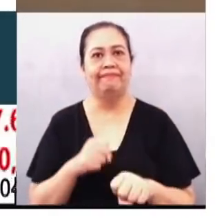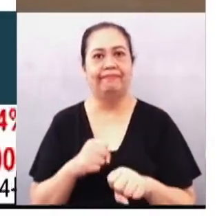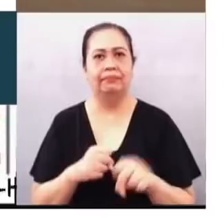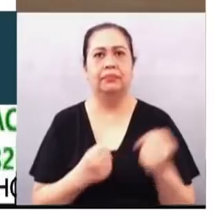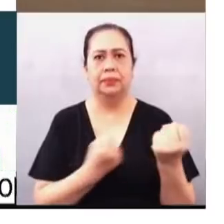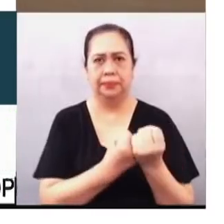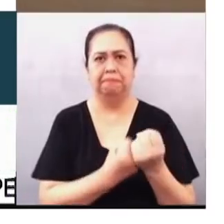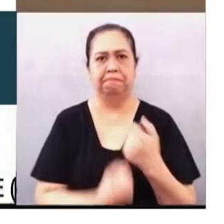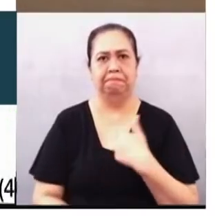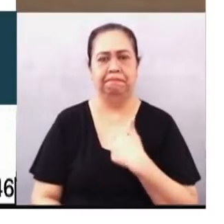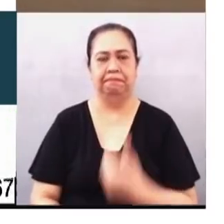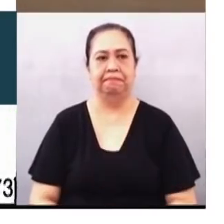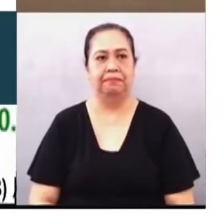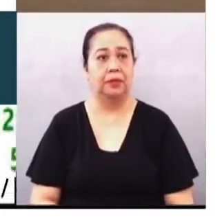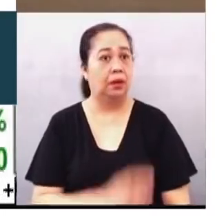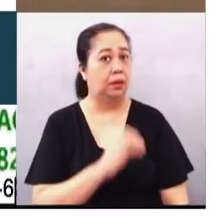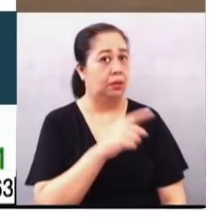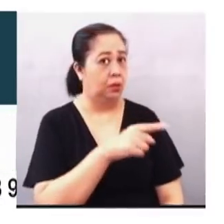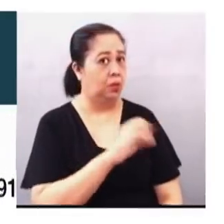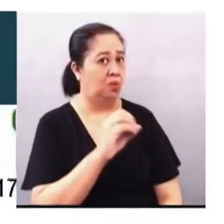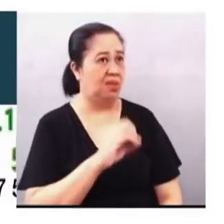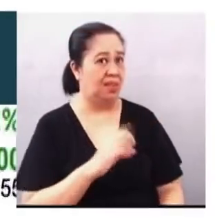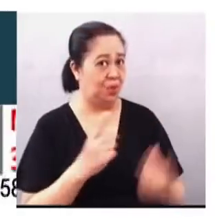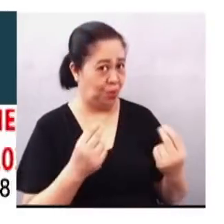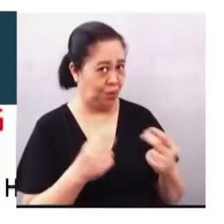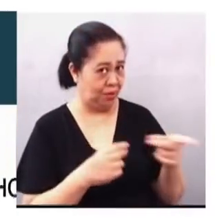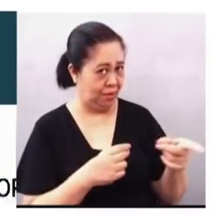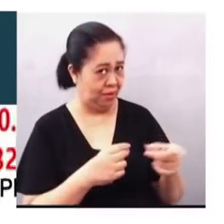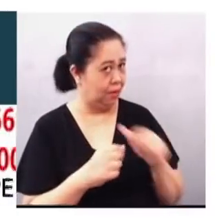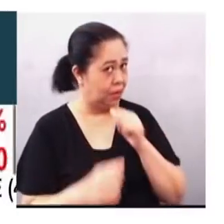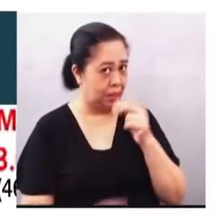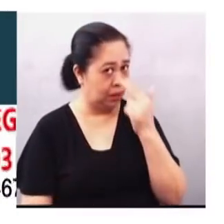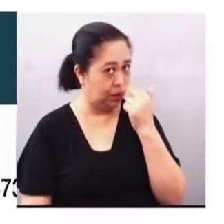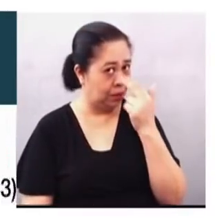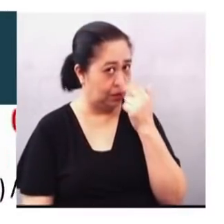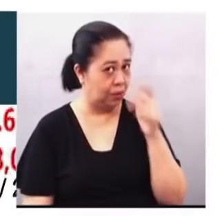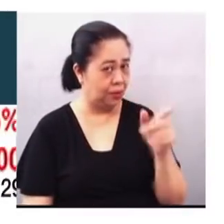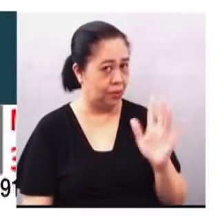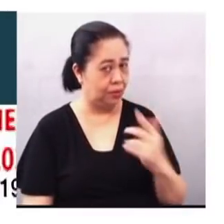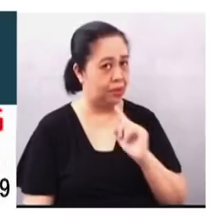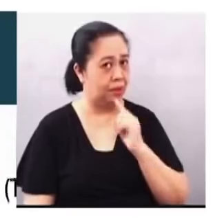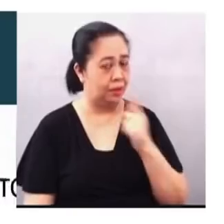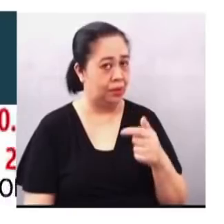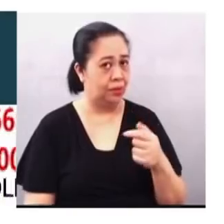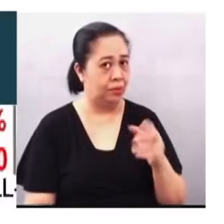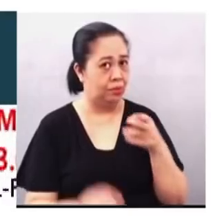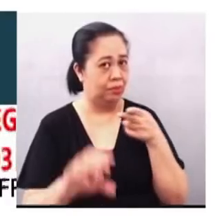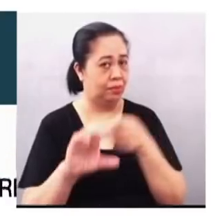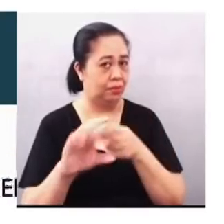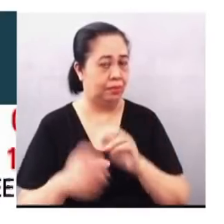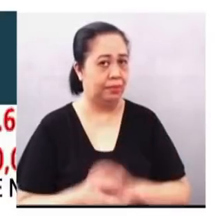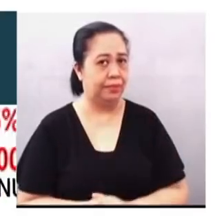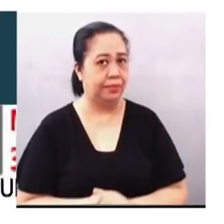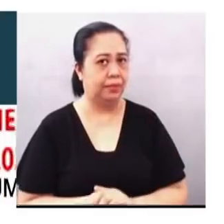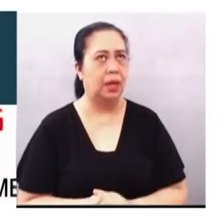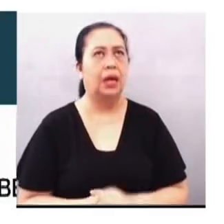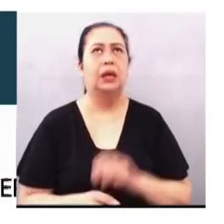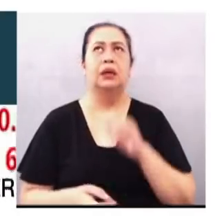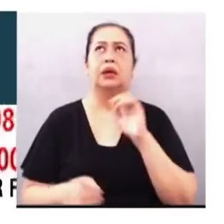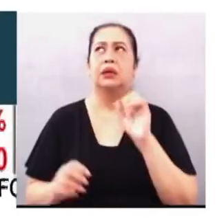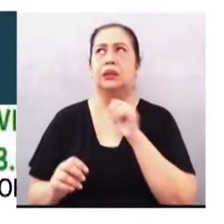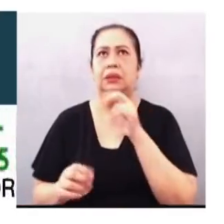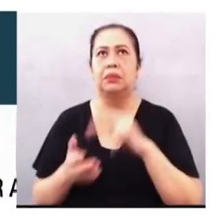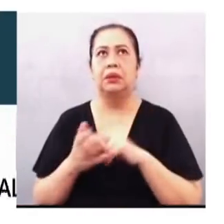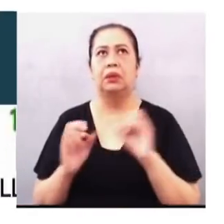ako. At wala rin po kayong nagawa? Hindi po biro itong napasok ninyo? Well, hindi sa walang nagawa, walang